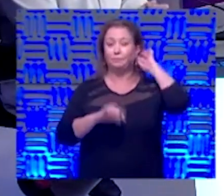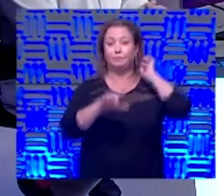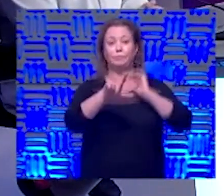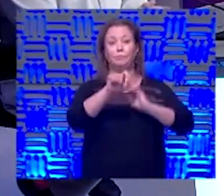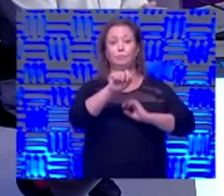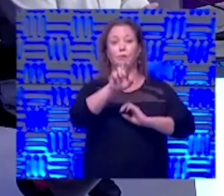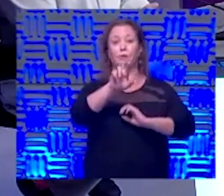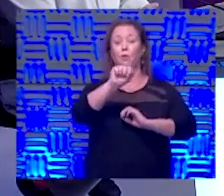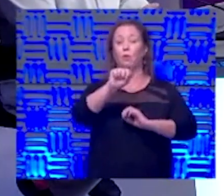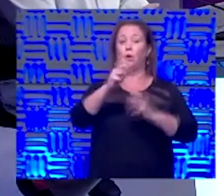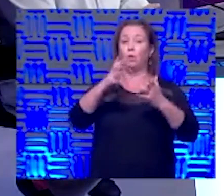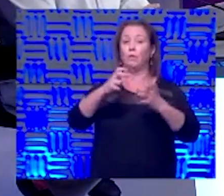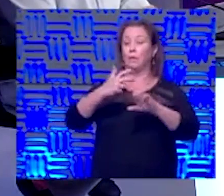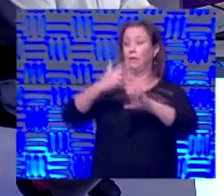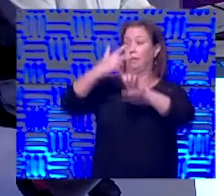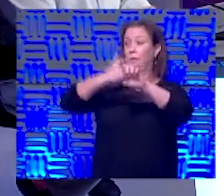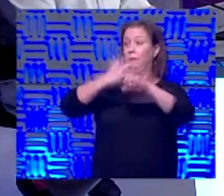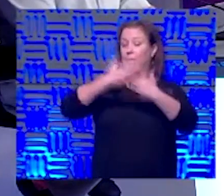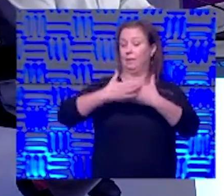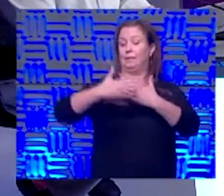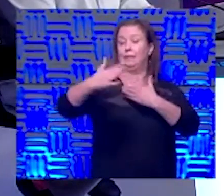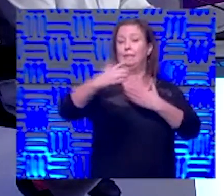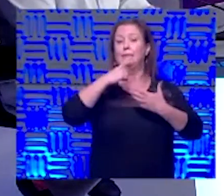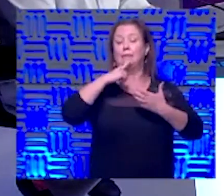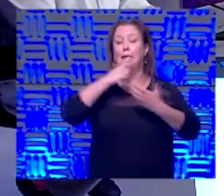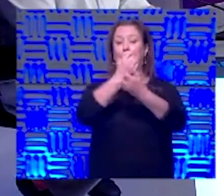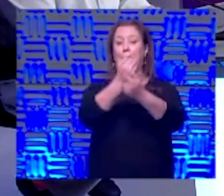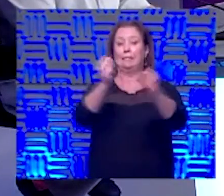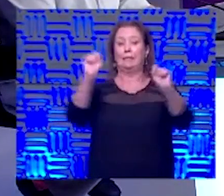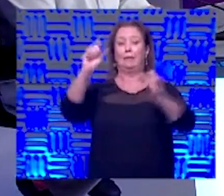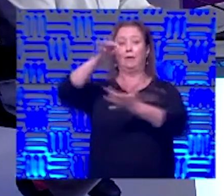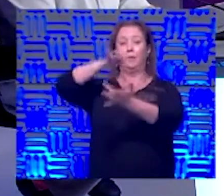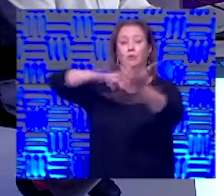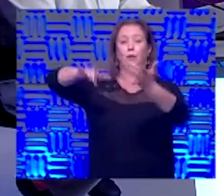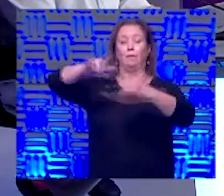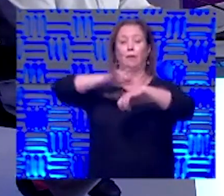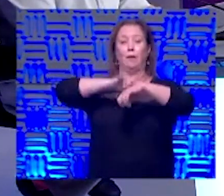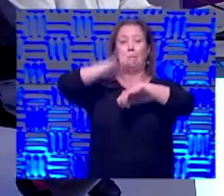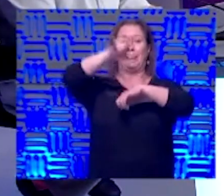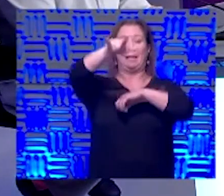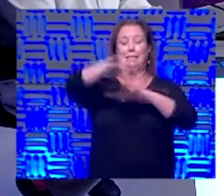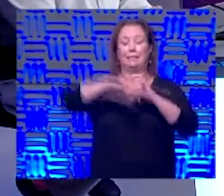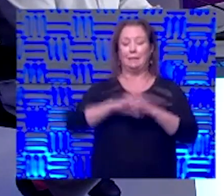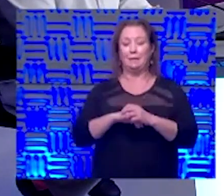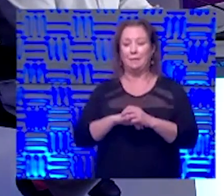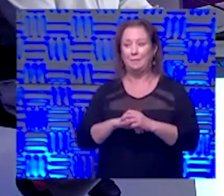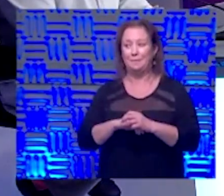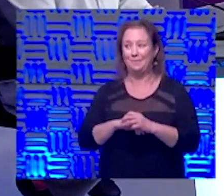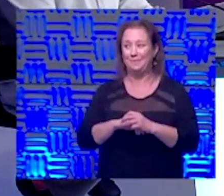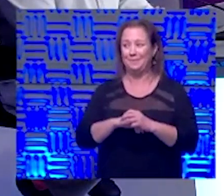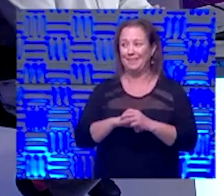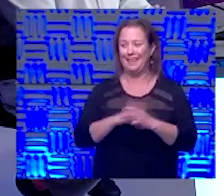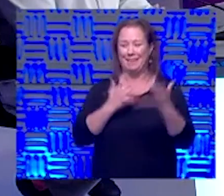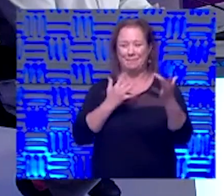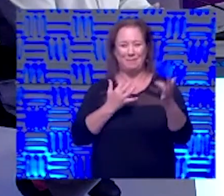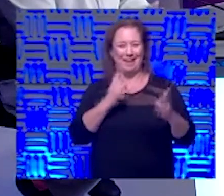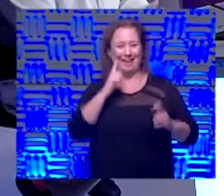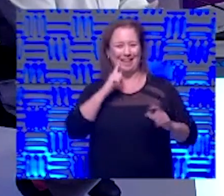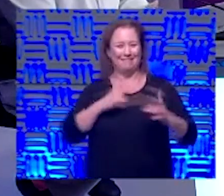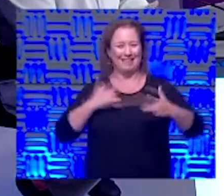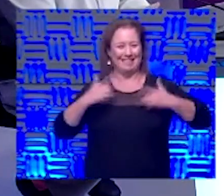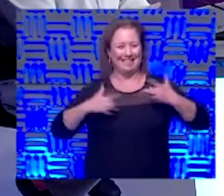wants you to look into the next 3 months and tell her how safe is traveling on planes. Okay, here we go. Okay. I've been waiting for this